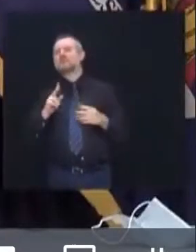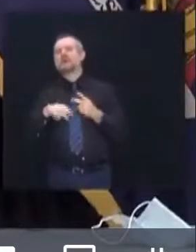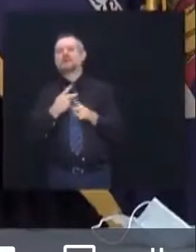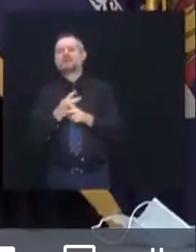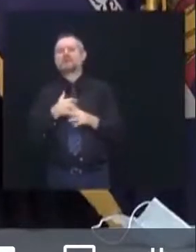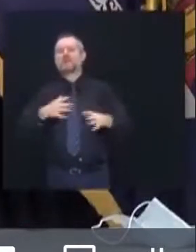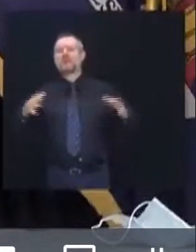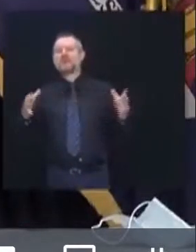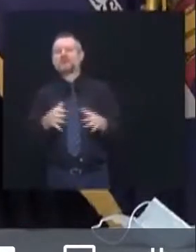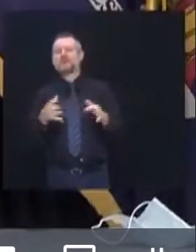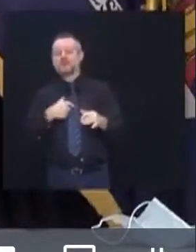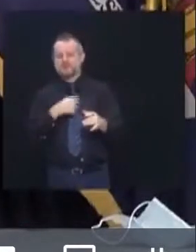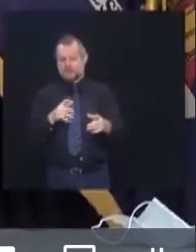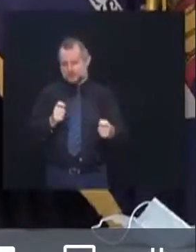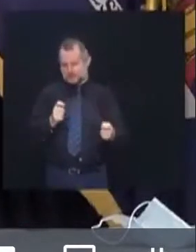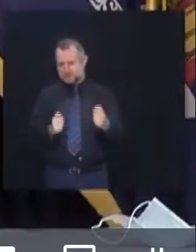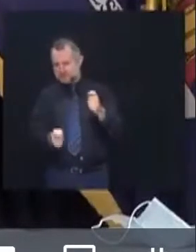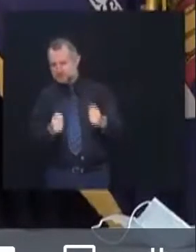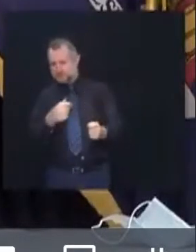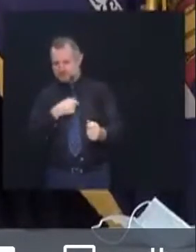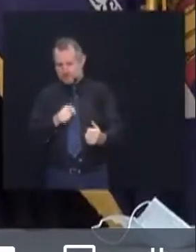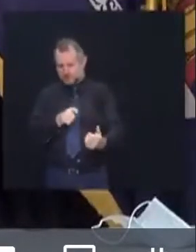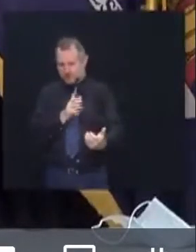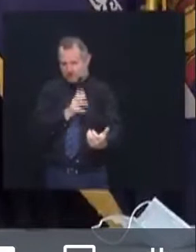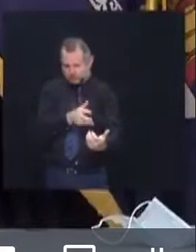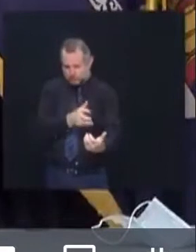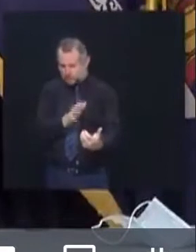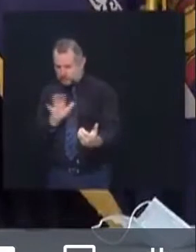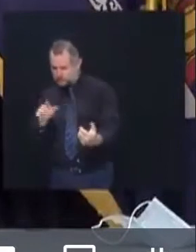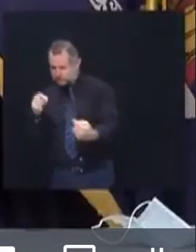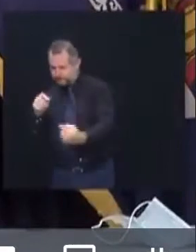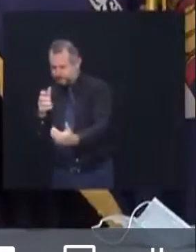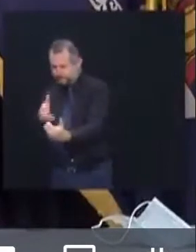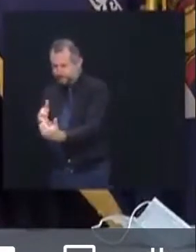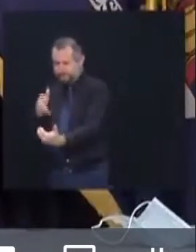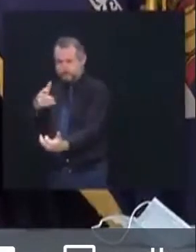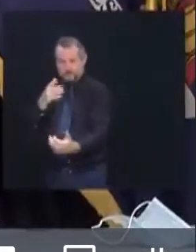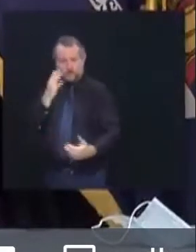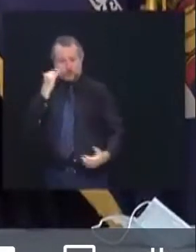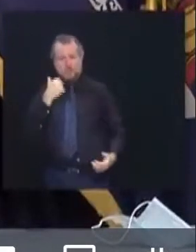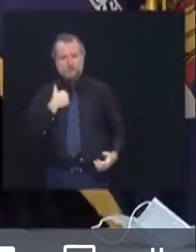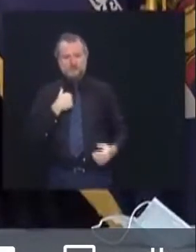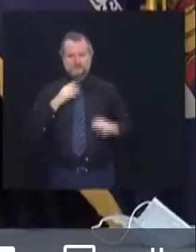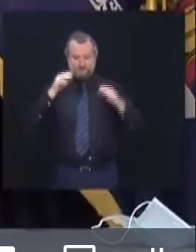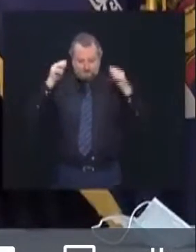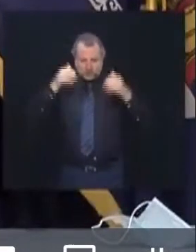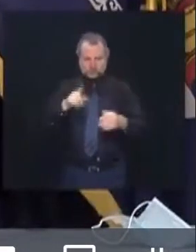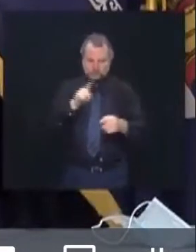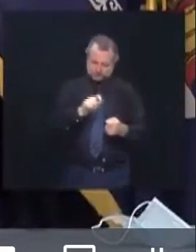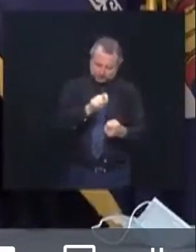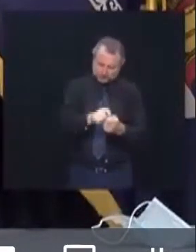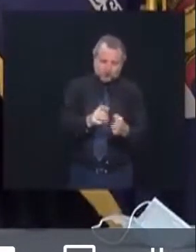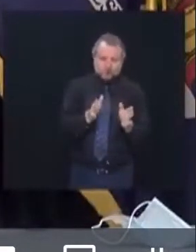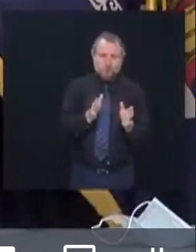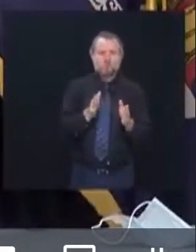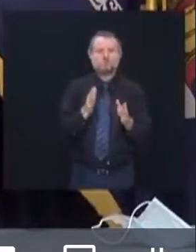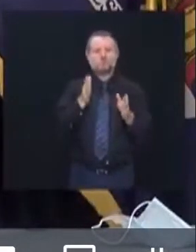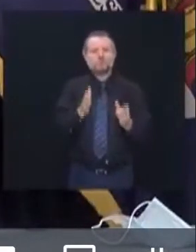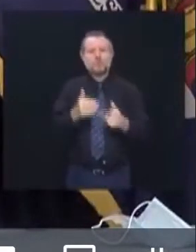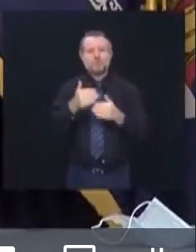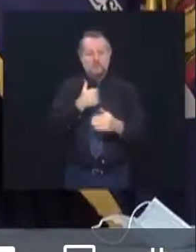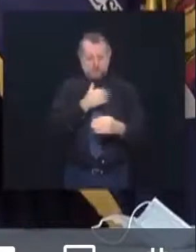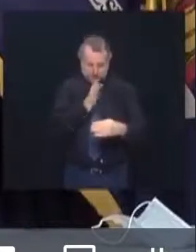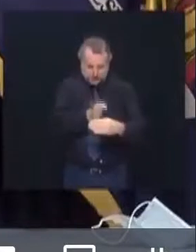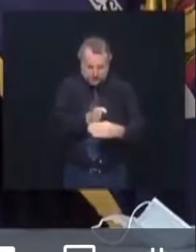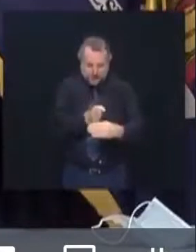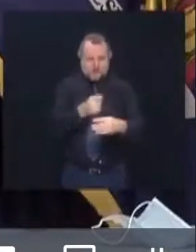but they can be targeted to that cluster. That's what's the beauty of it, geographically and programmatically. So